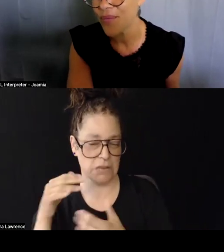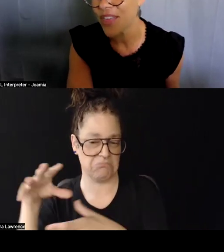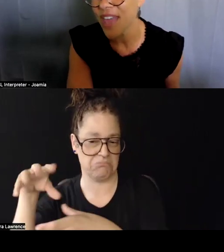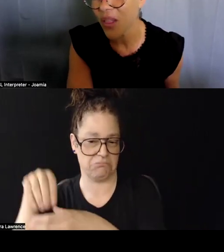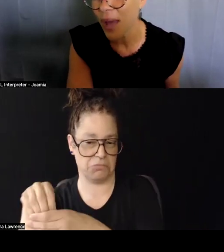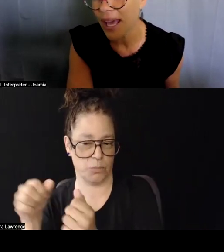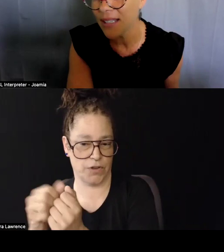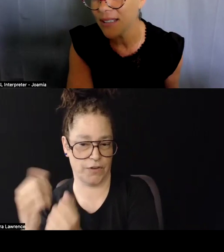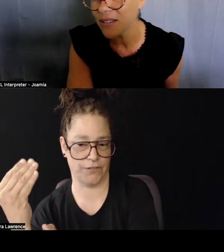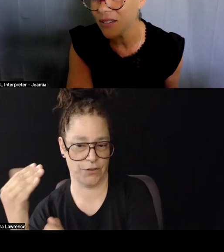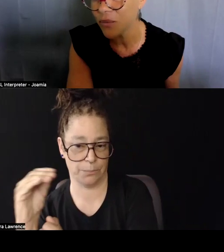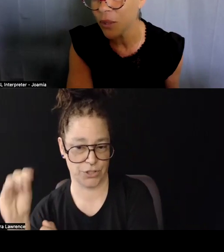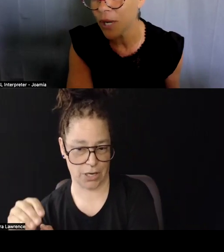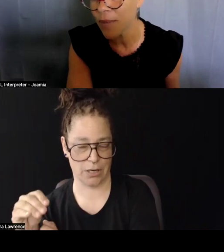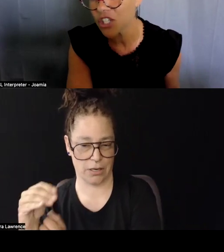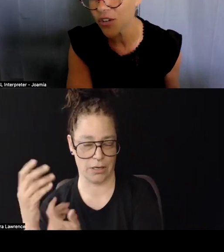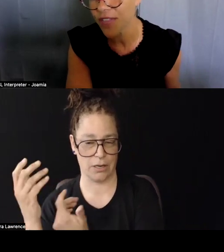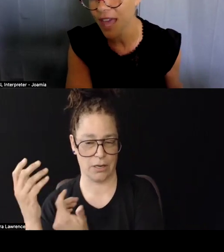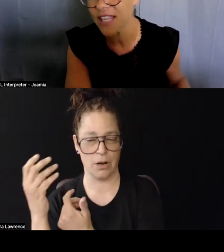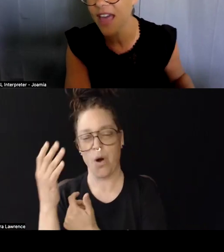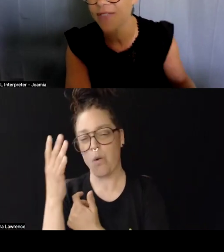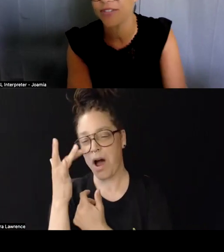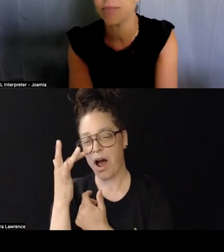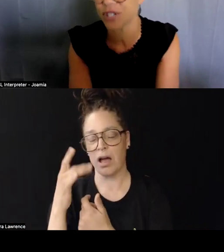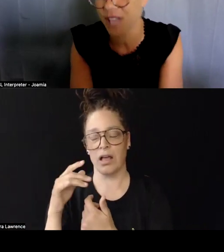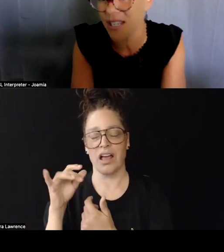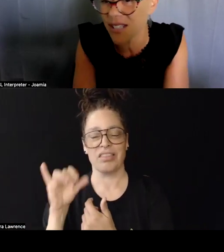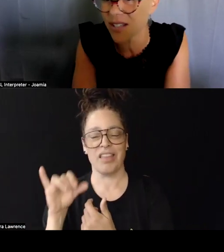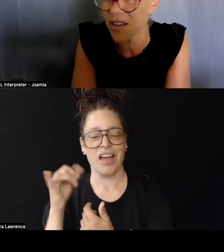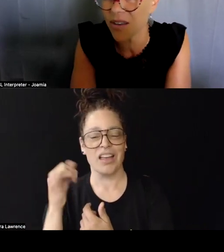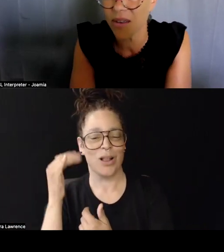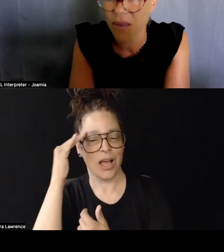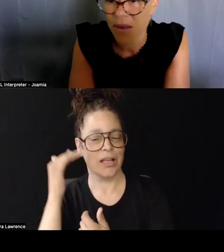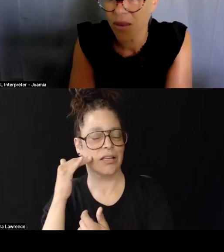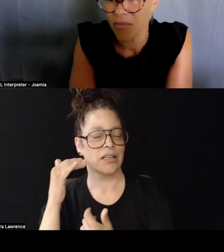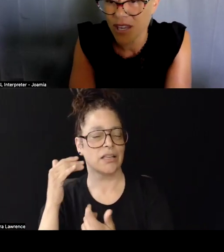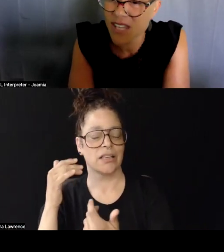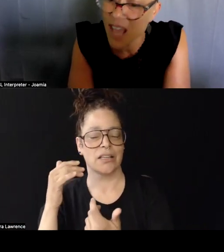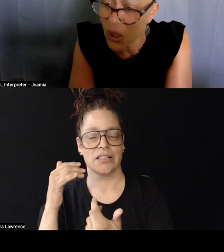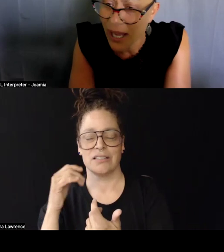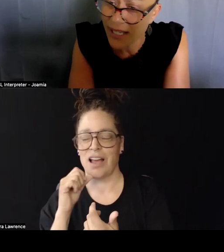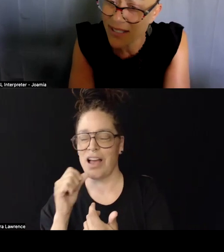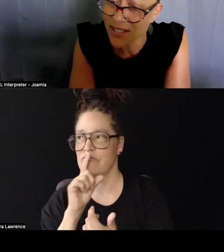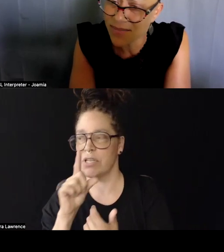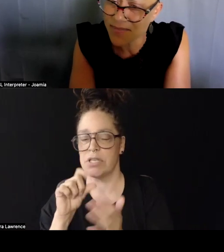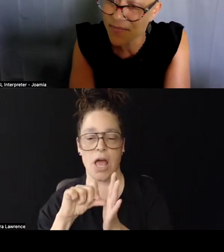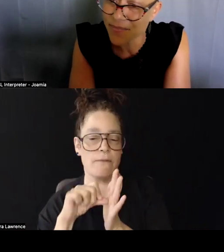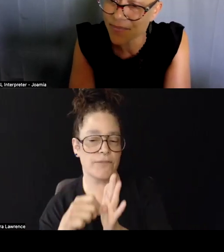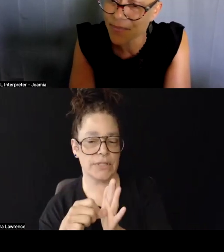So the yellow head, we want to make sure that that's in that 15% because the yellow